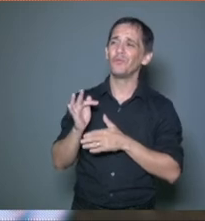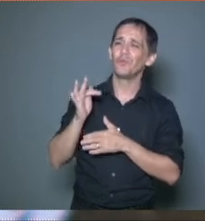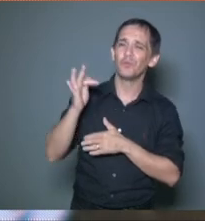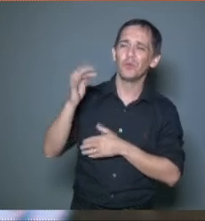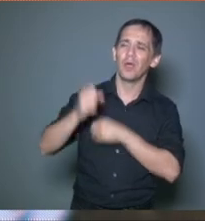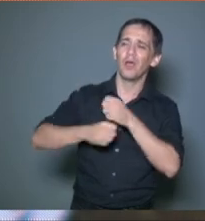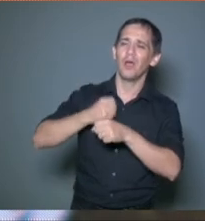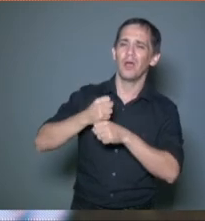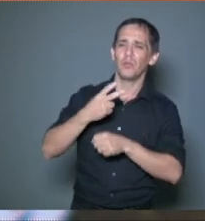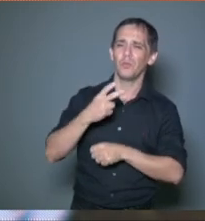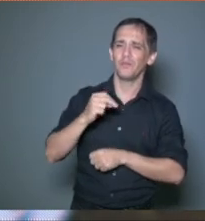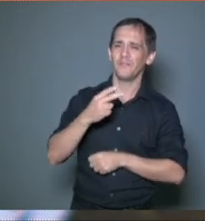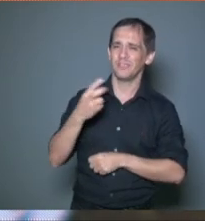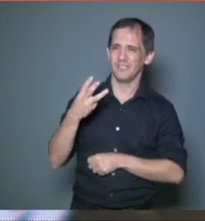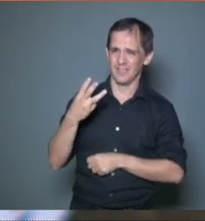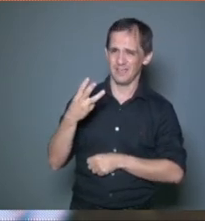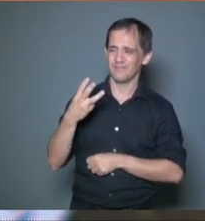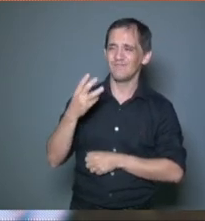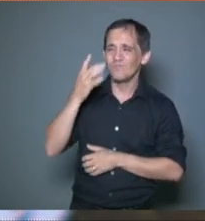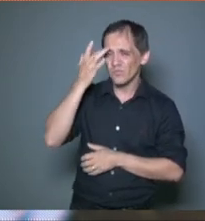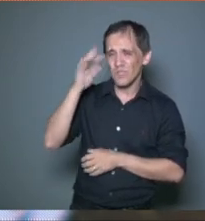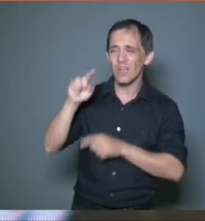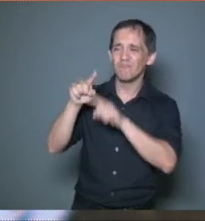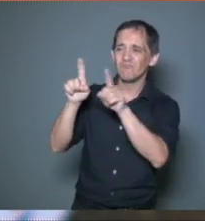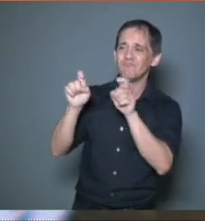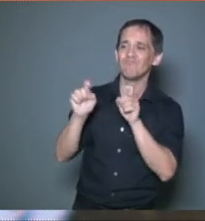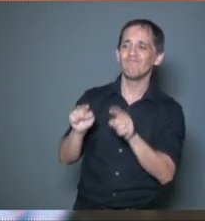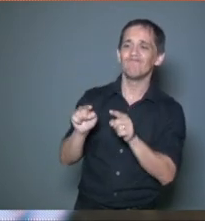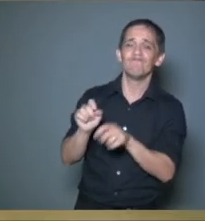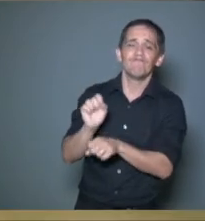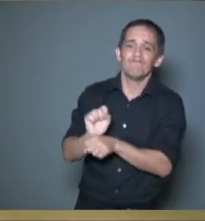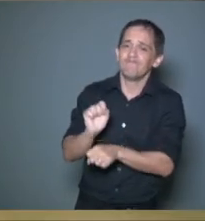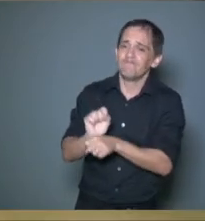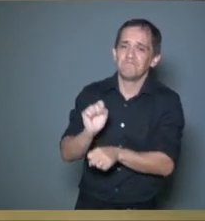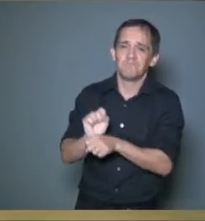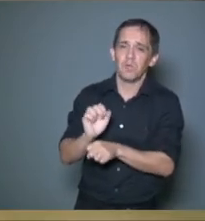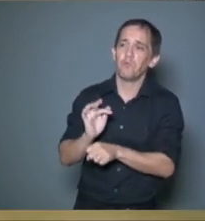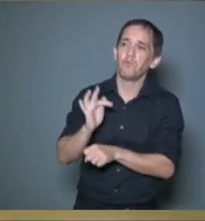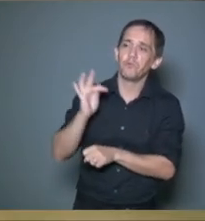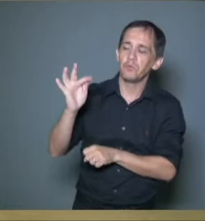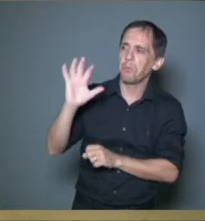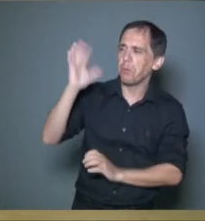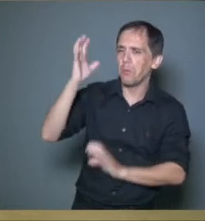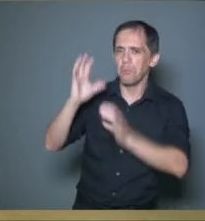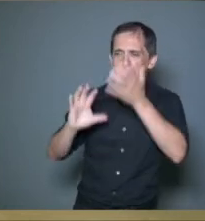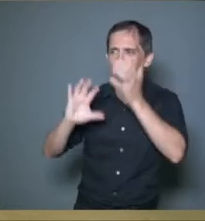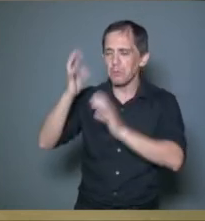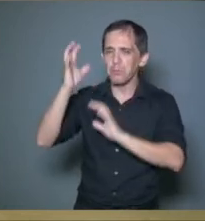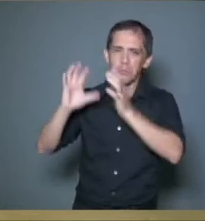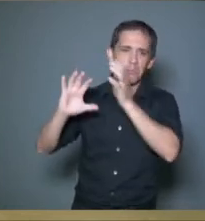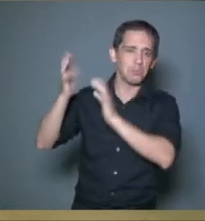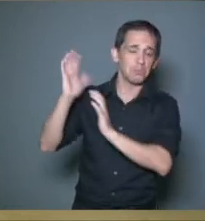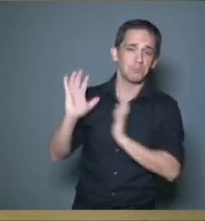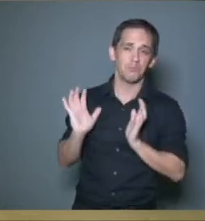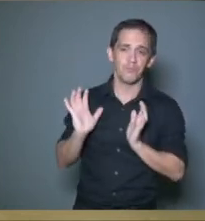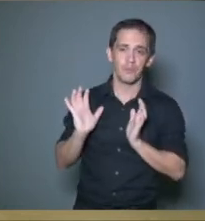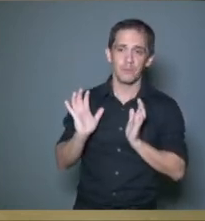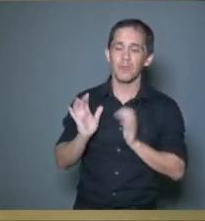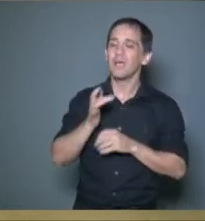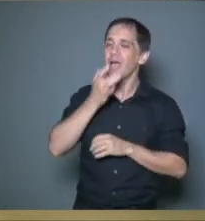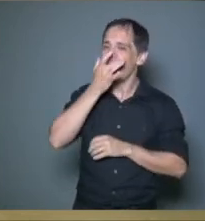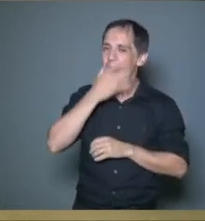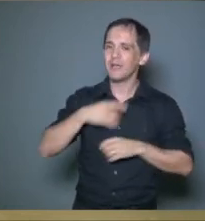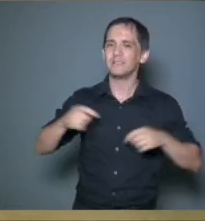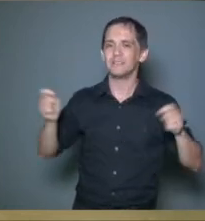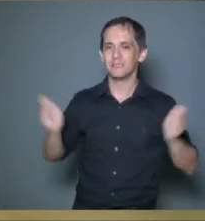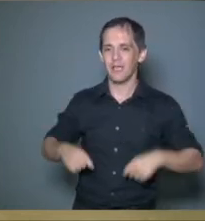our scenario for 2023, there's many uncertainties yet. A lot will happen before that, but we think we'll be